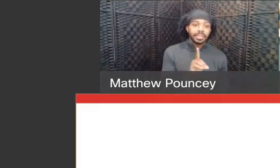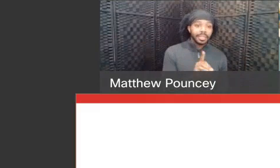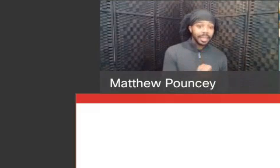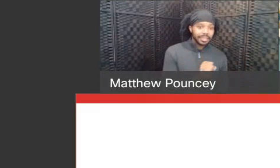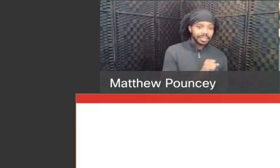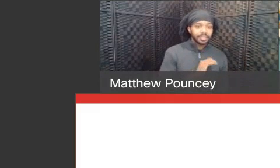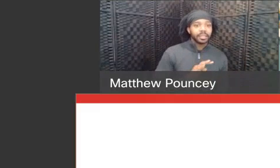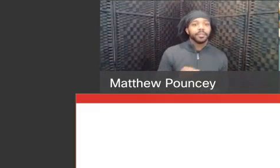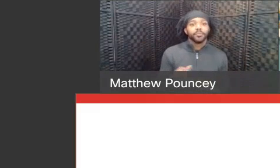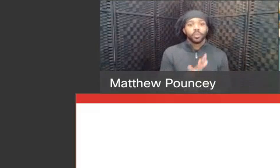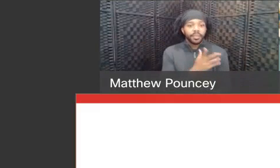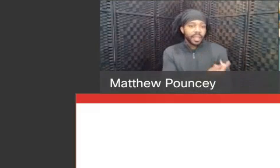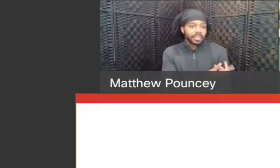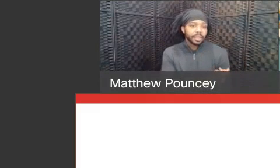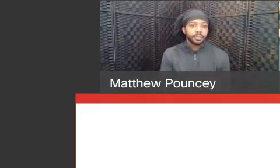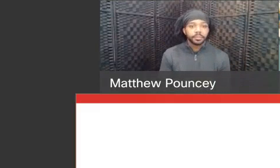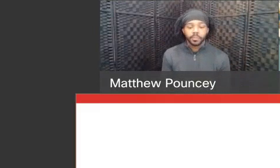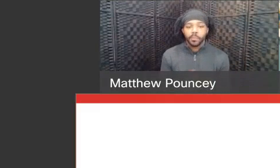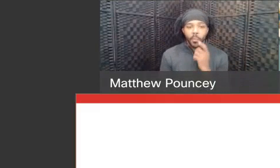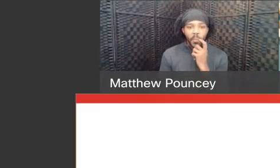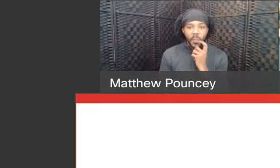fully vaccinated.